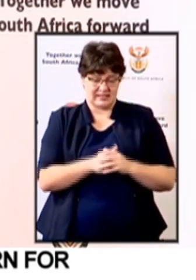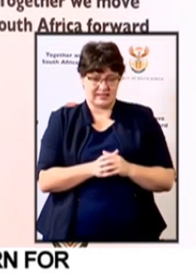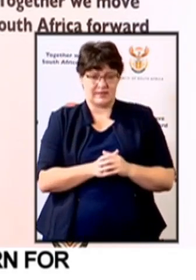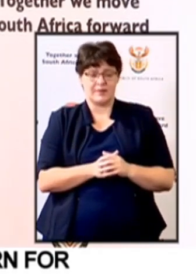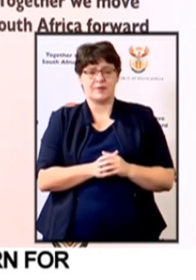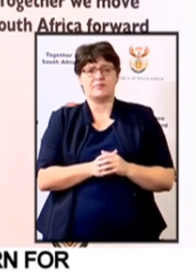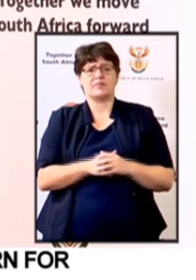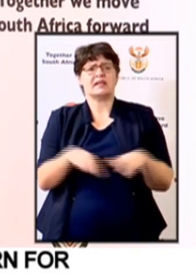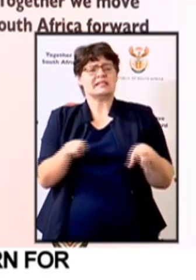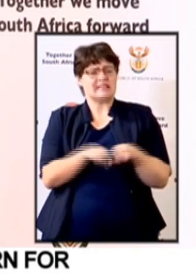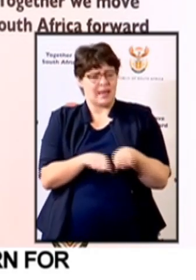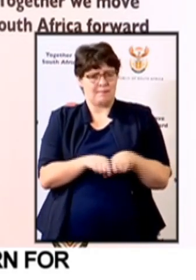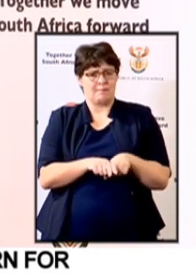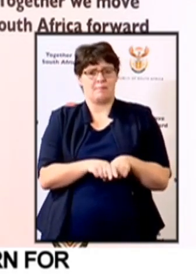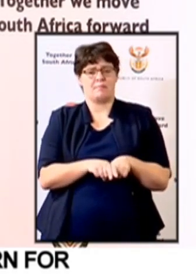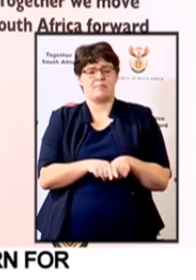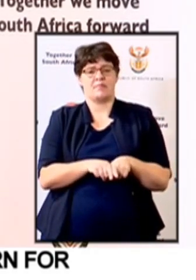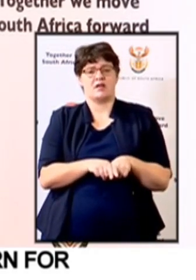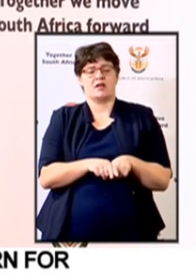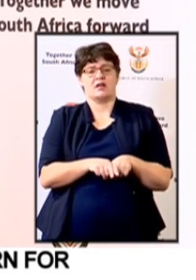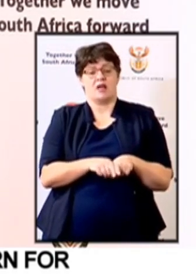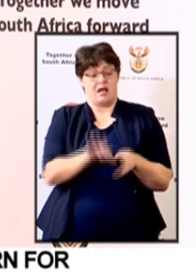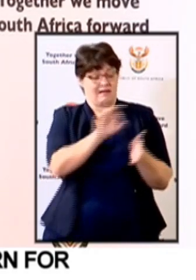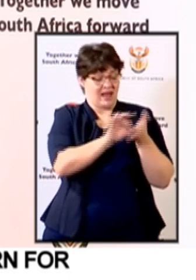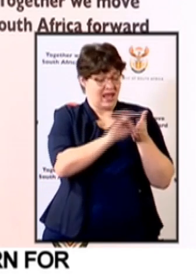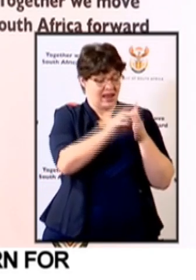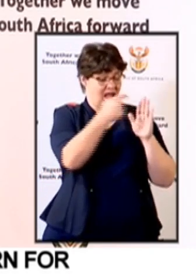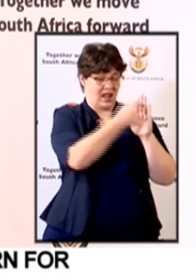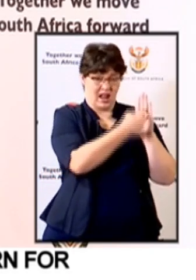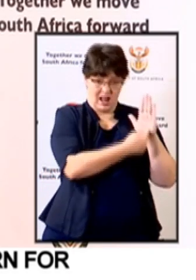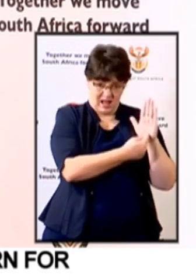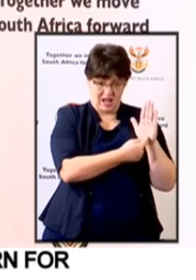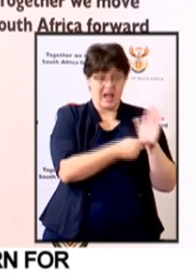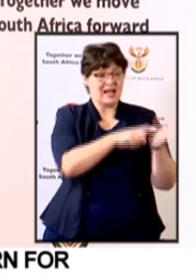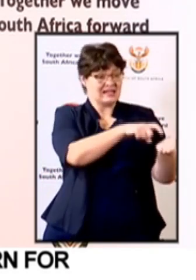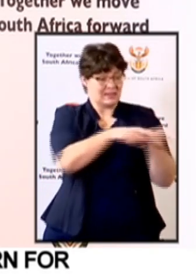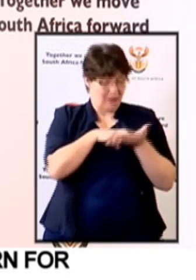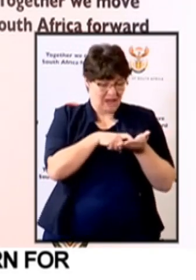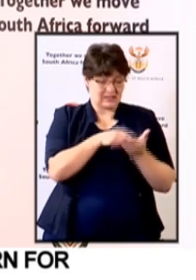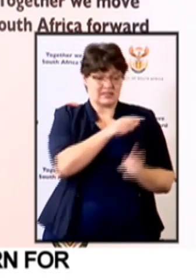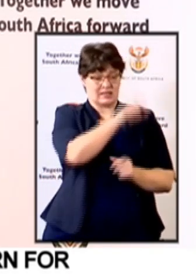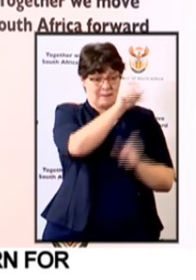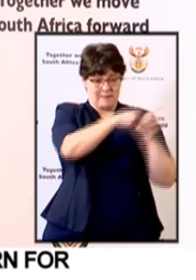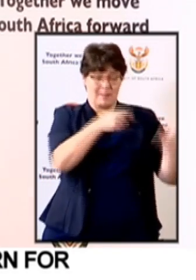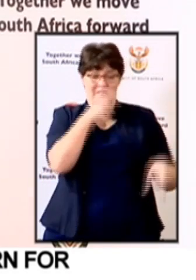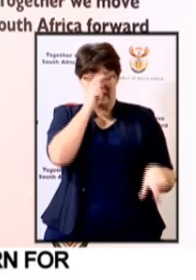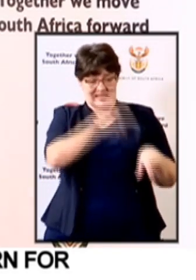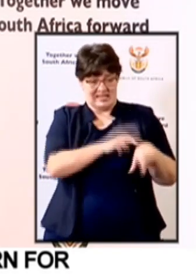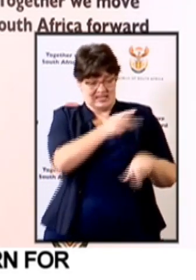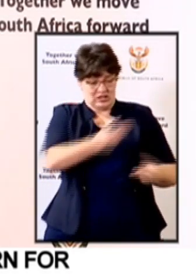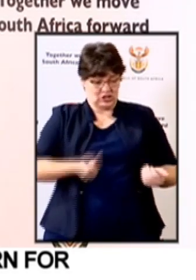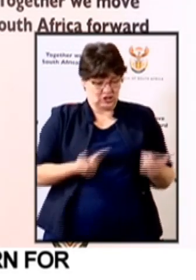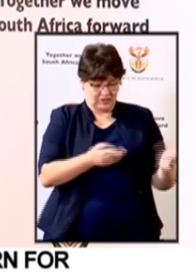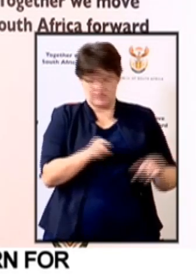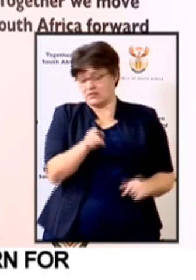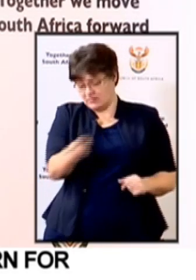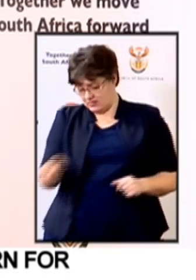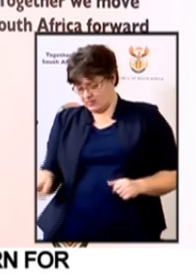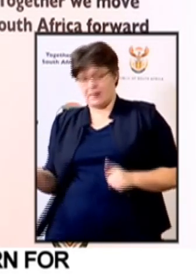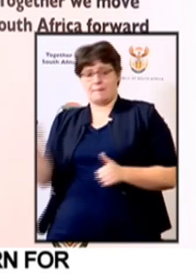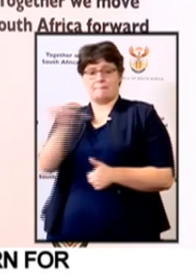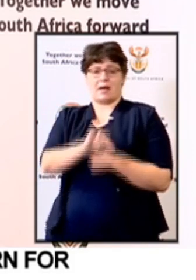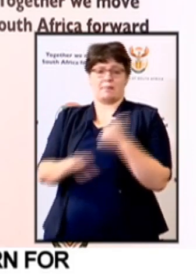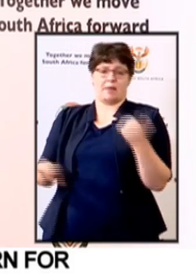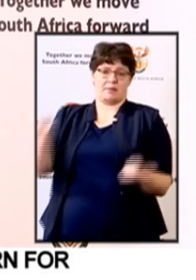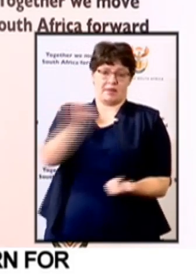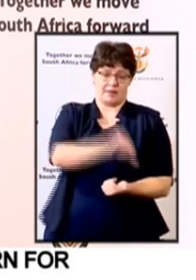allow more workers to come to work as per the needs and the demands in terms of the essential and critical services. In terms